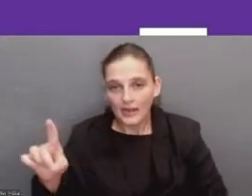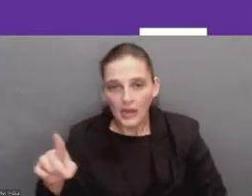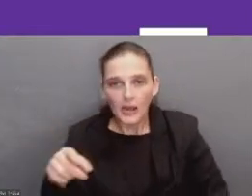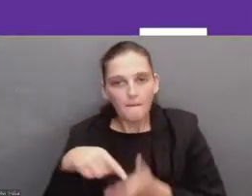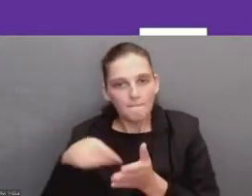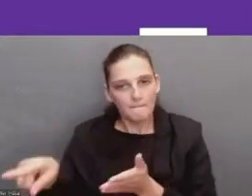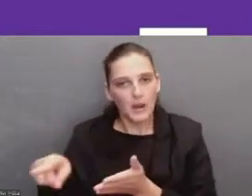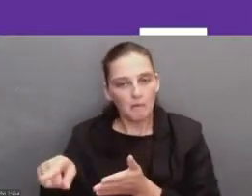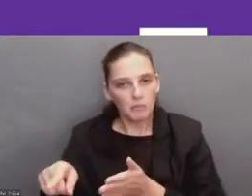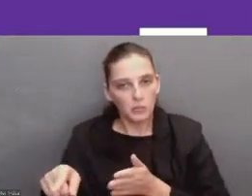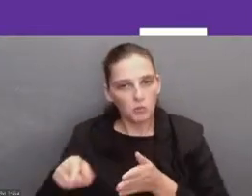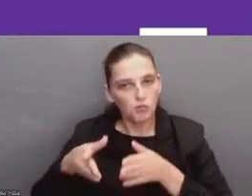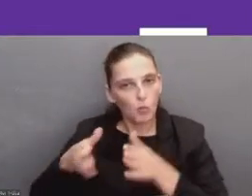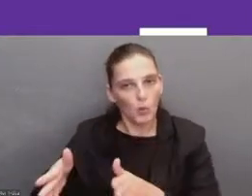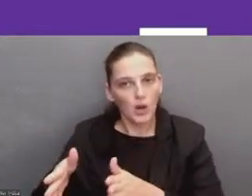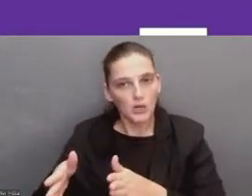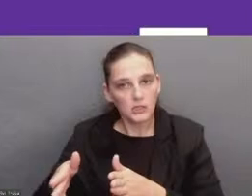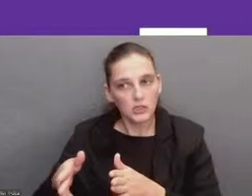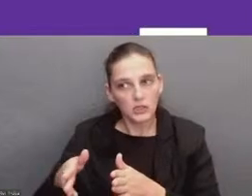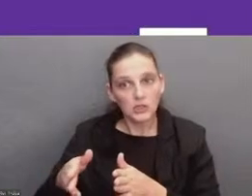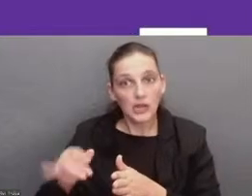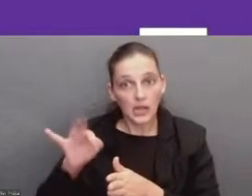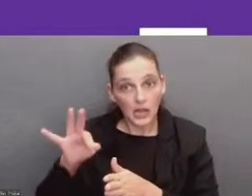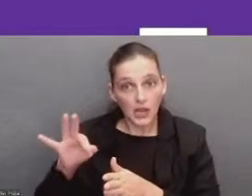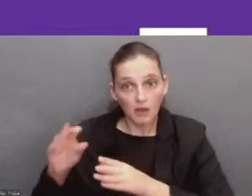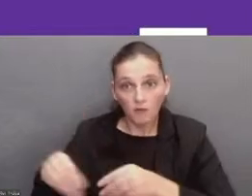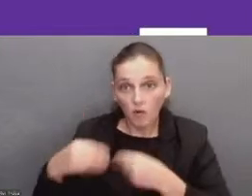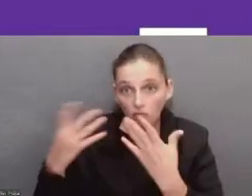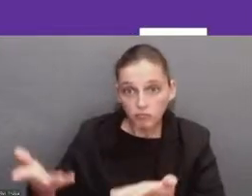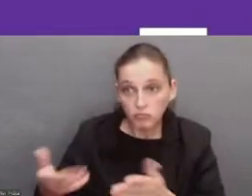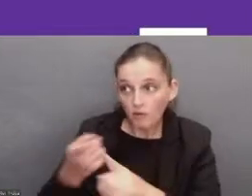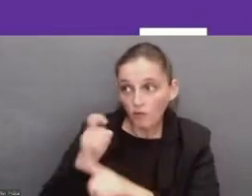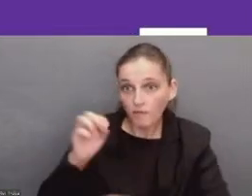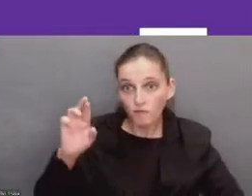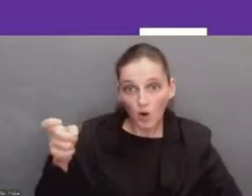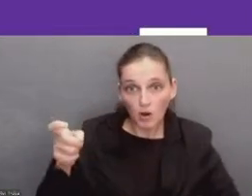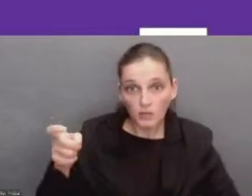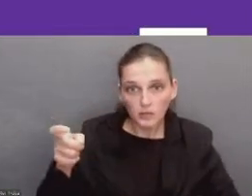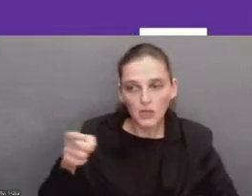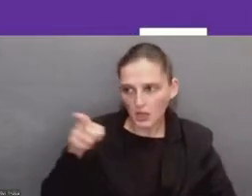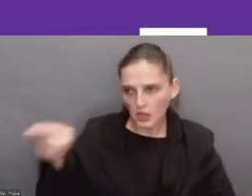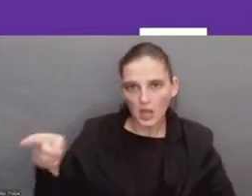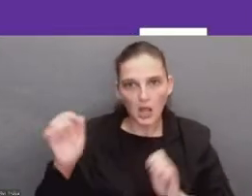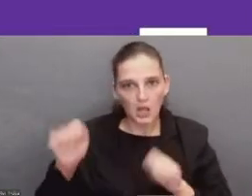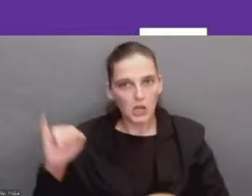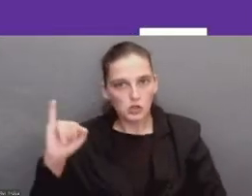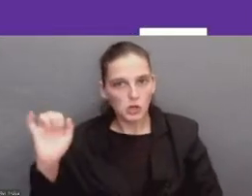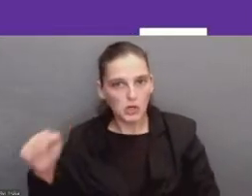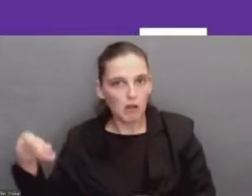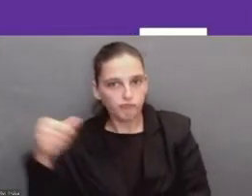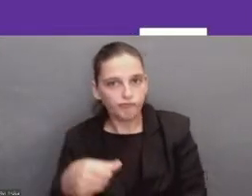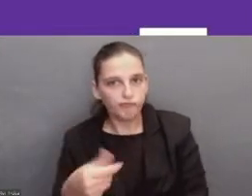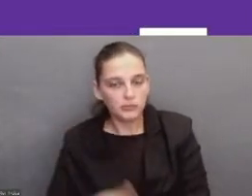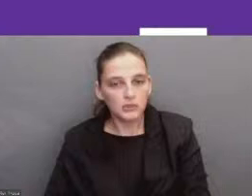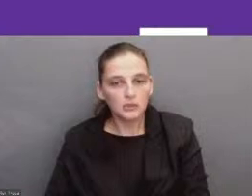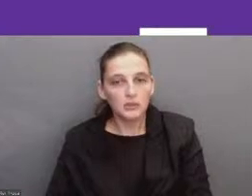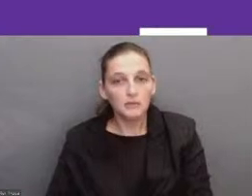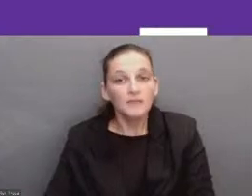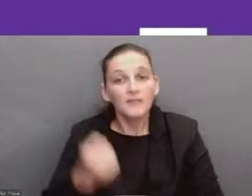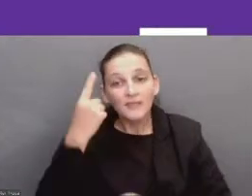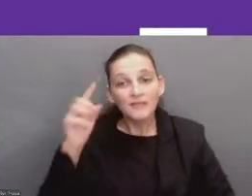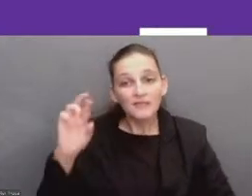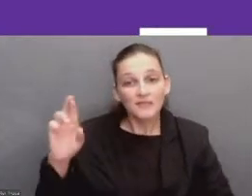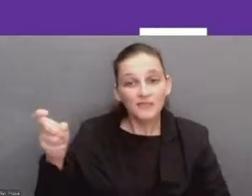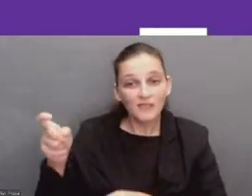these services when they are offered or provided by pharmacists on healthcare teams. Pharmacists are trusted